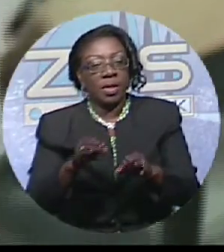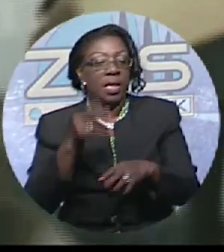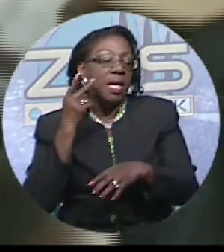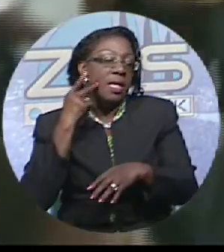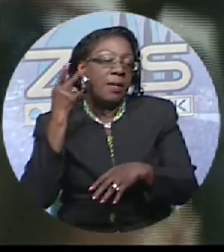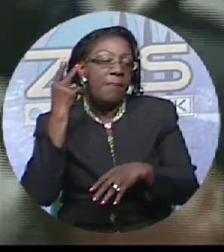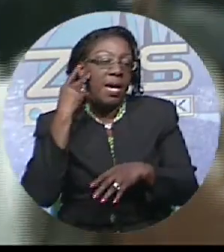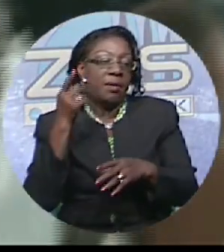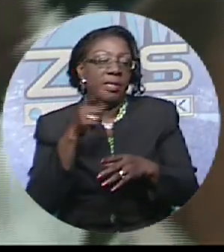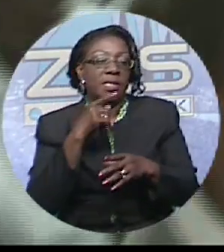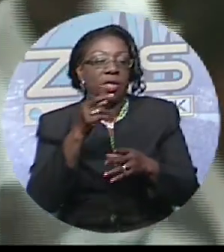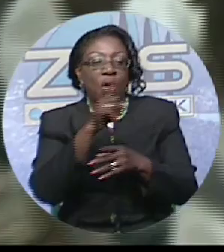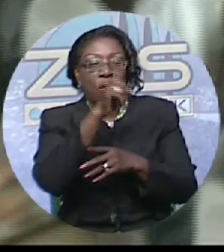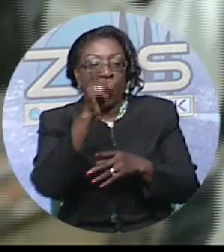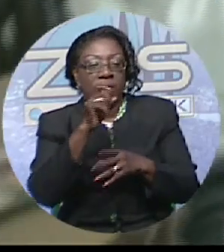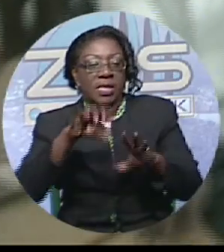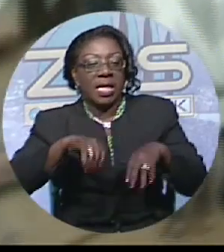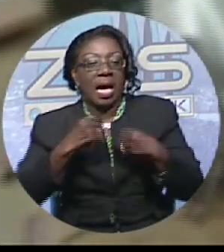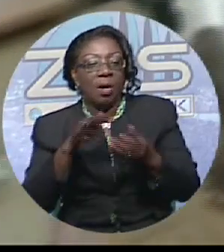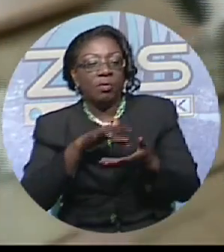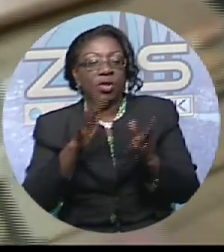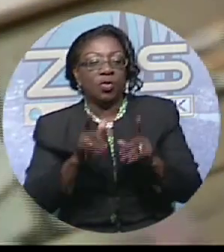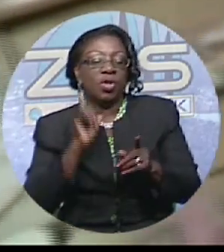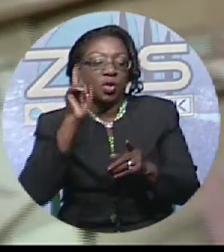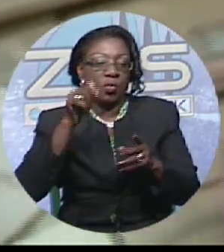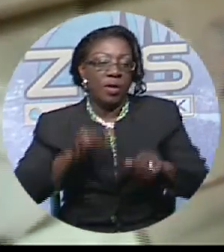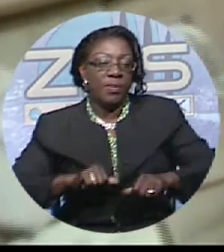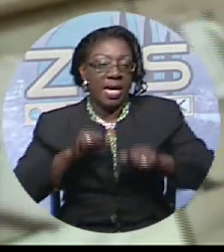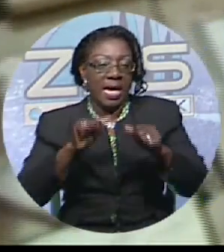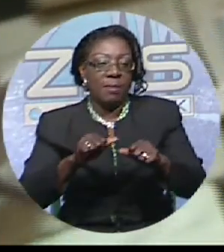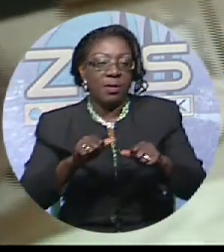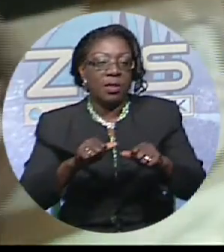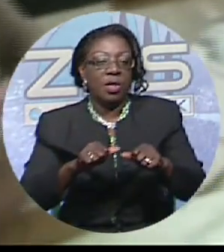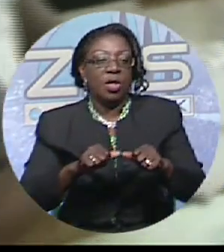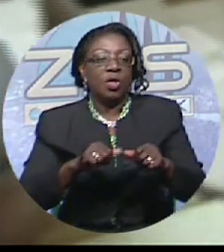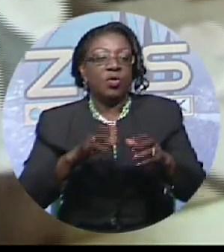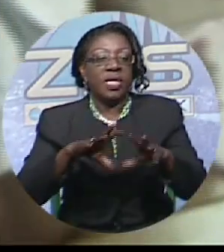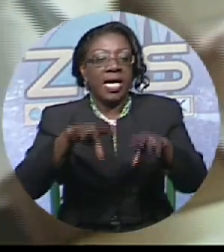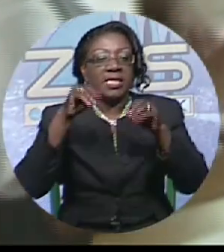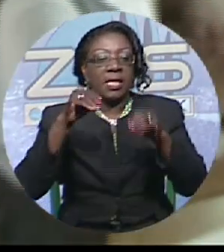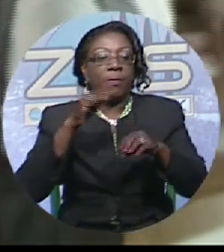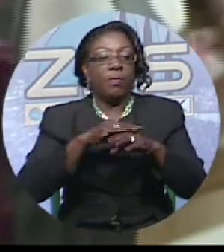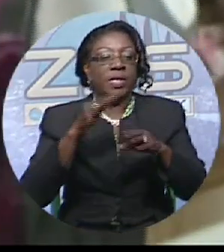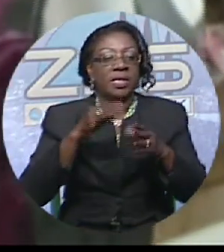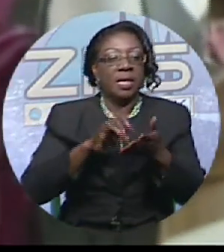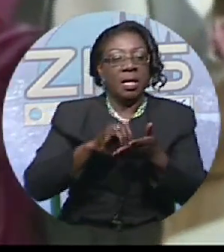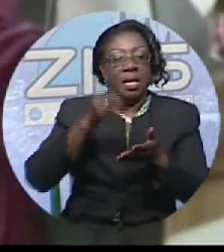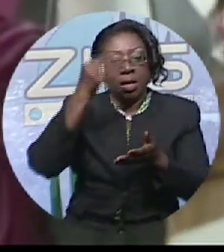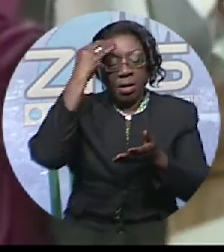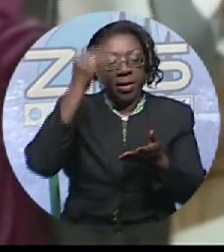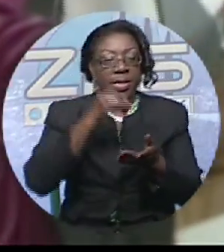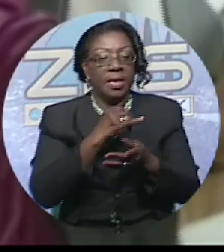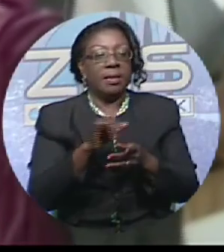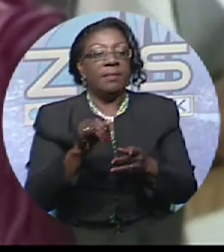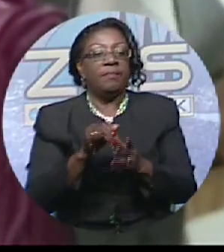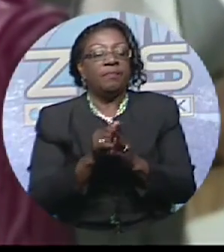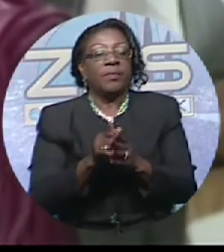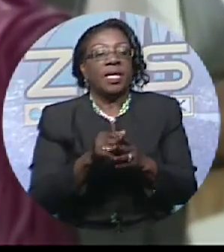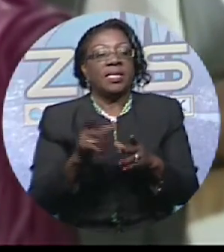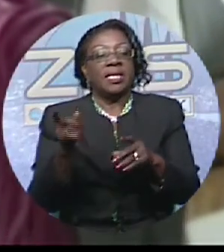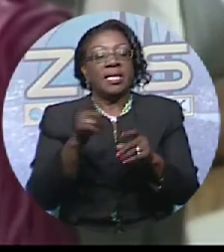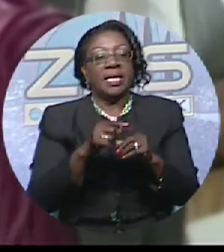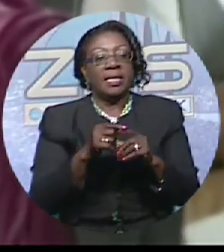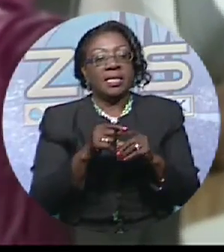in a statement, questioned how the students will be able to catch up with the curriculum. The sit-out, they added, will continue until they